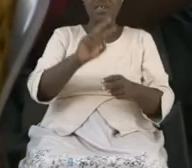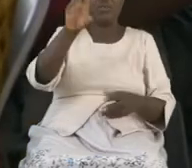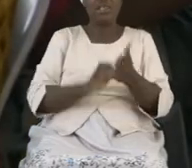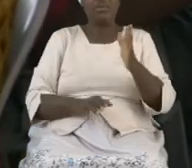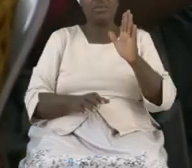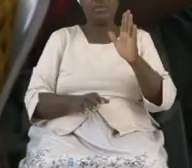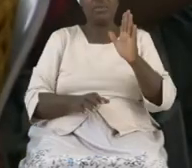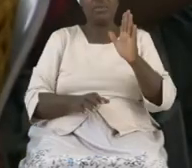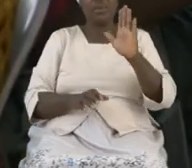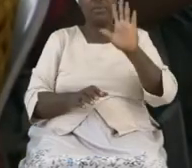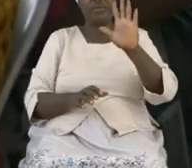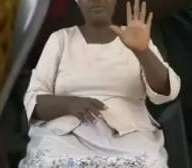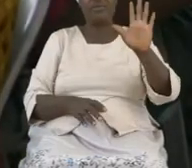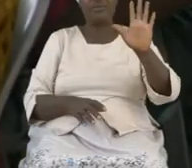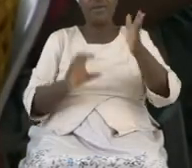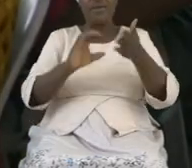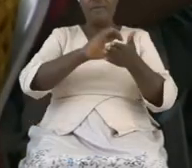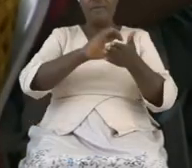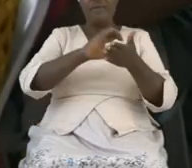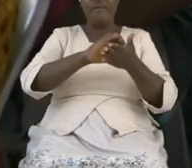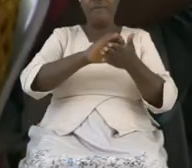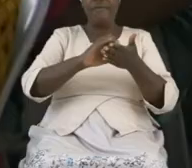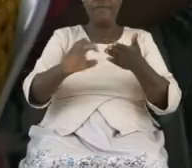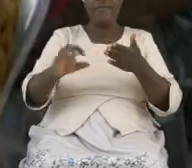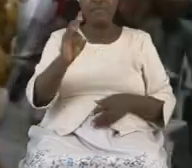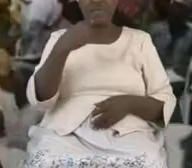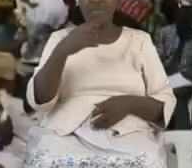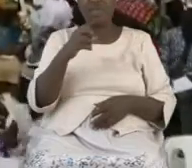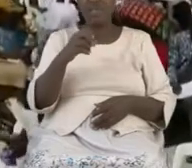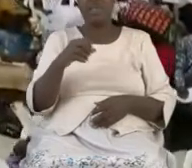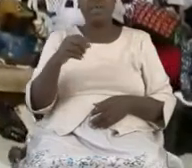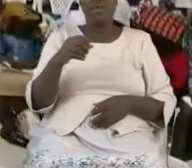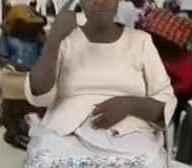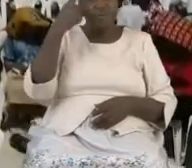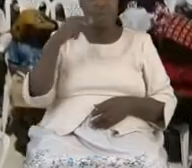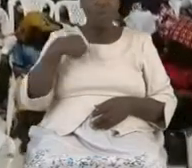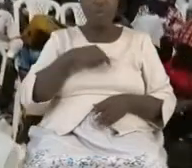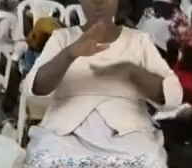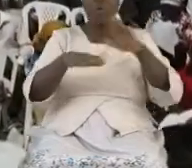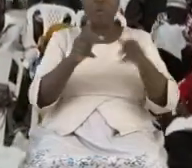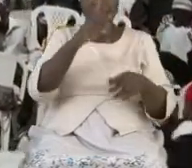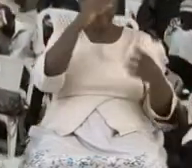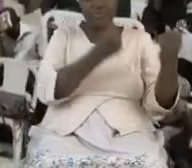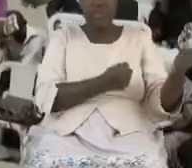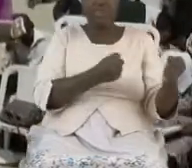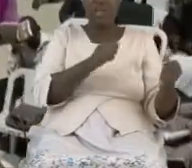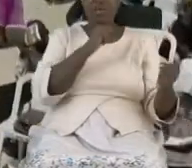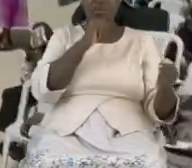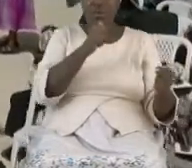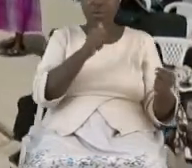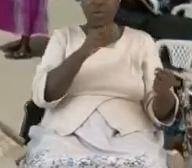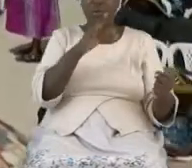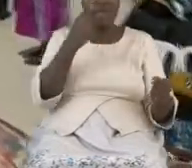we're looking at verse 7. It says, for we walk by faith, not by